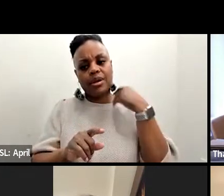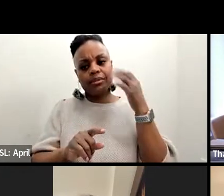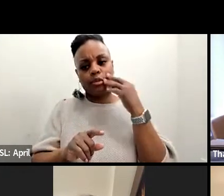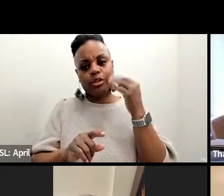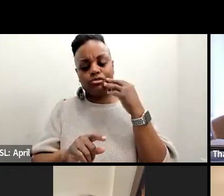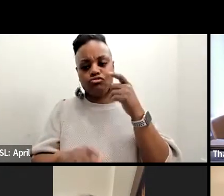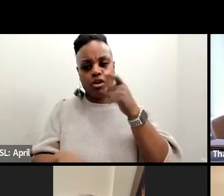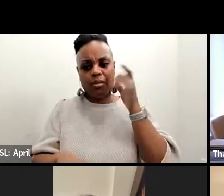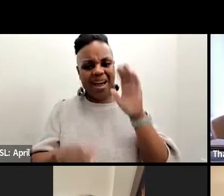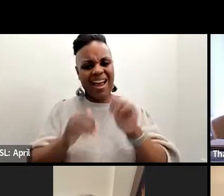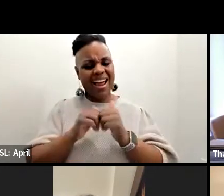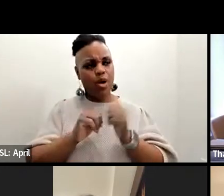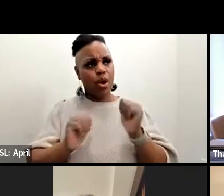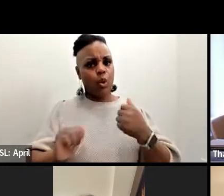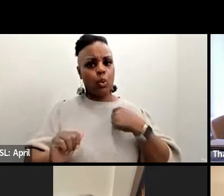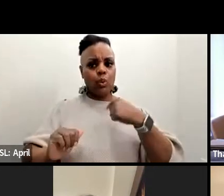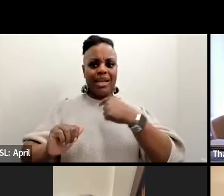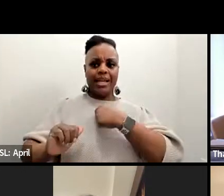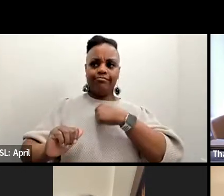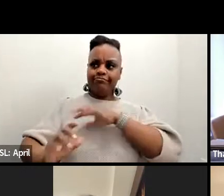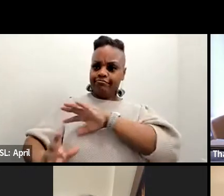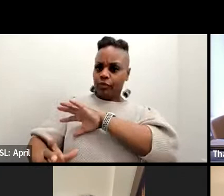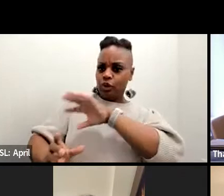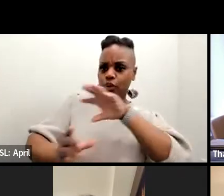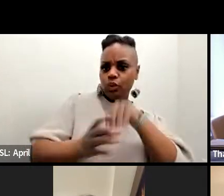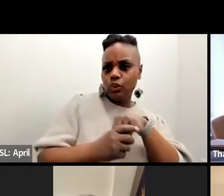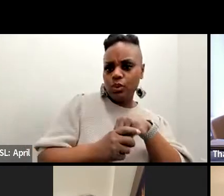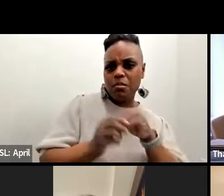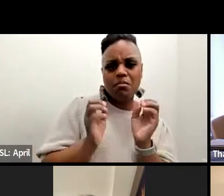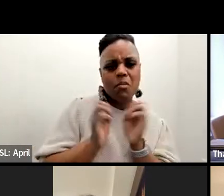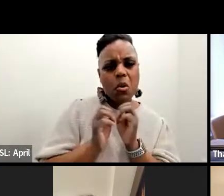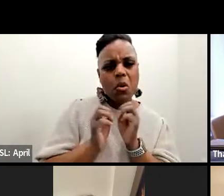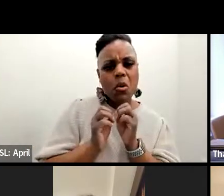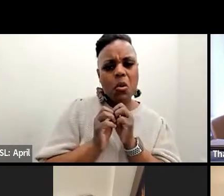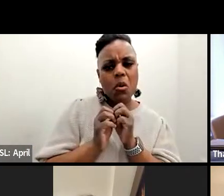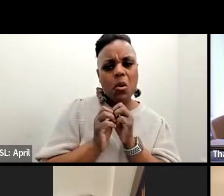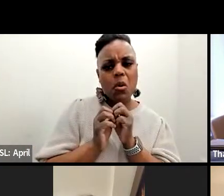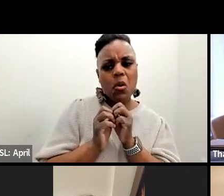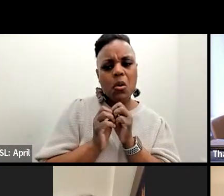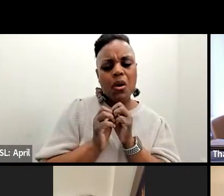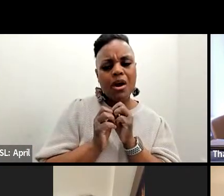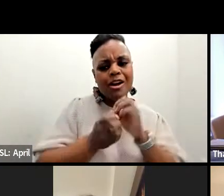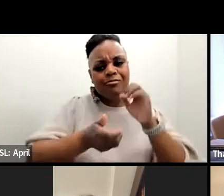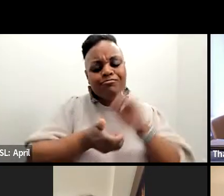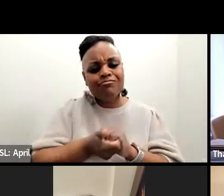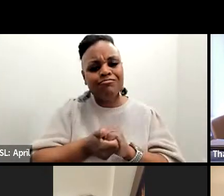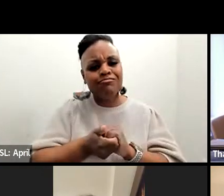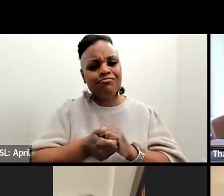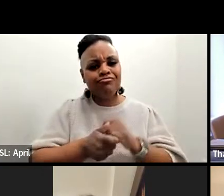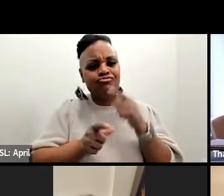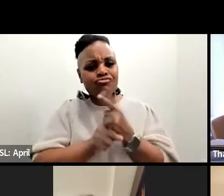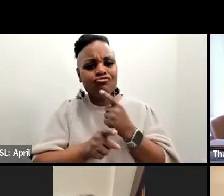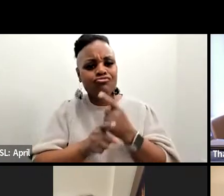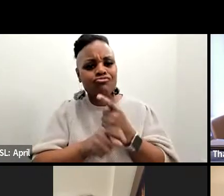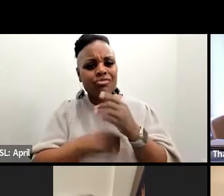the Brotherhood now internally is, they're poised for a third revival of their history, a Ta'sis Thalith, where